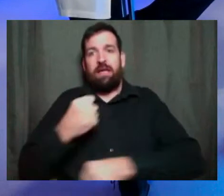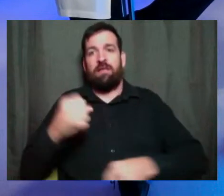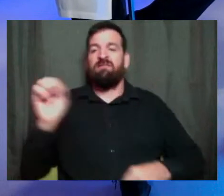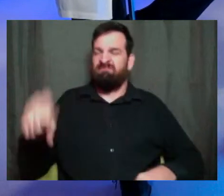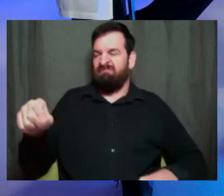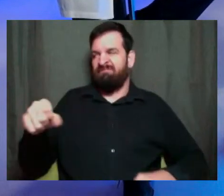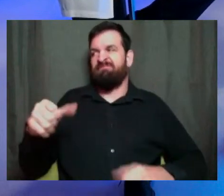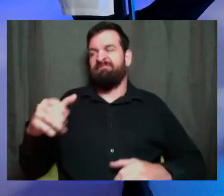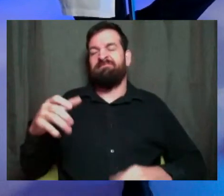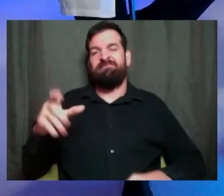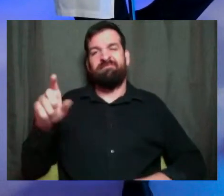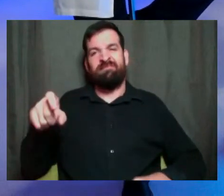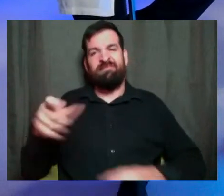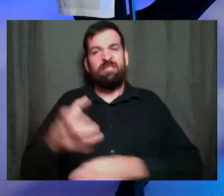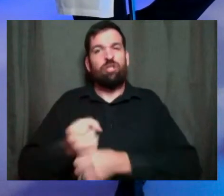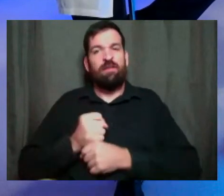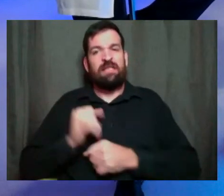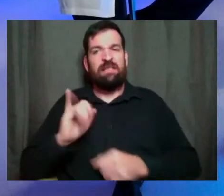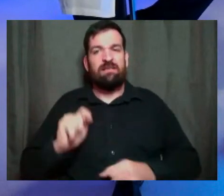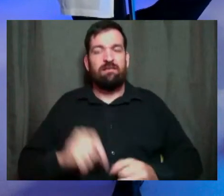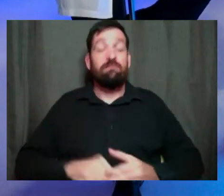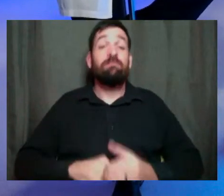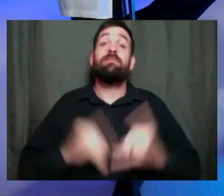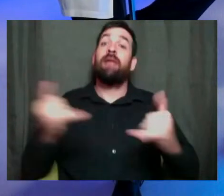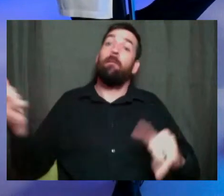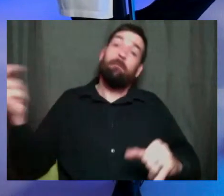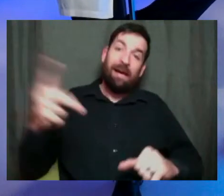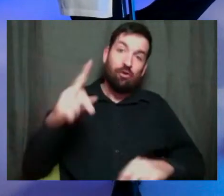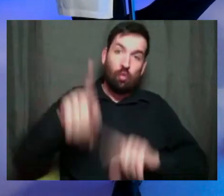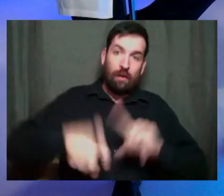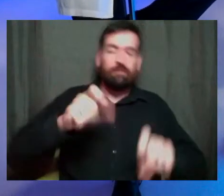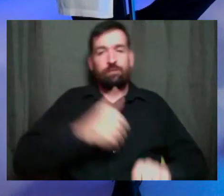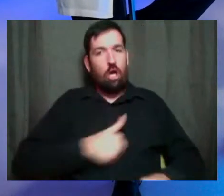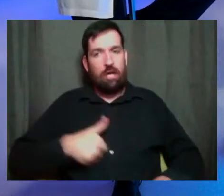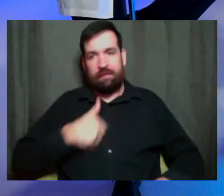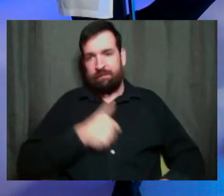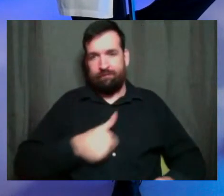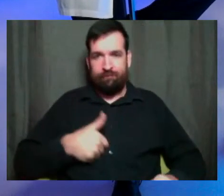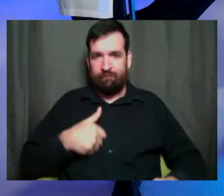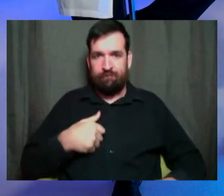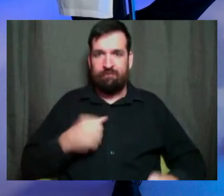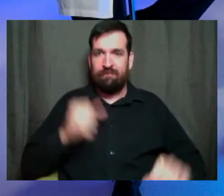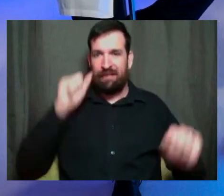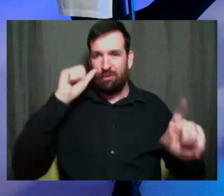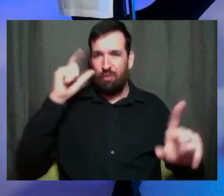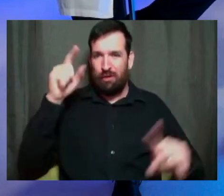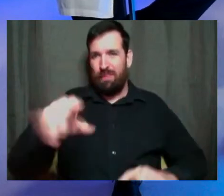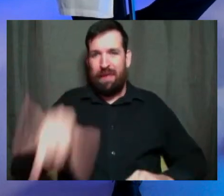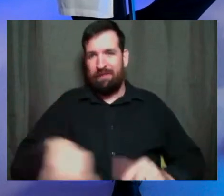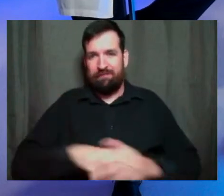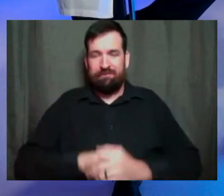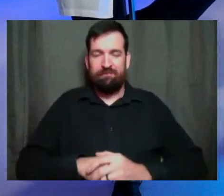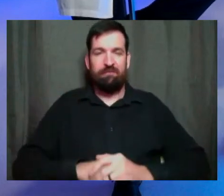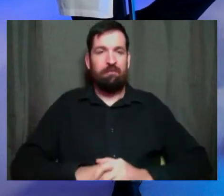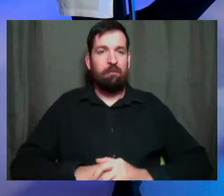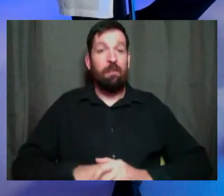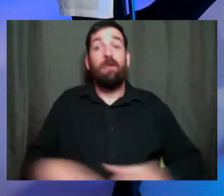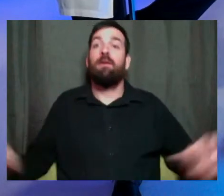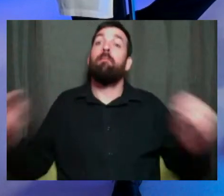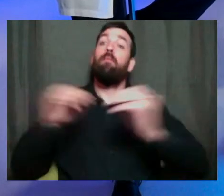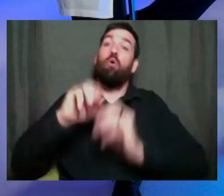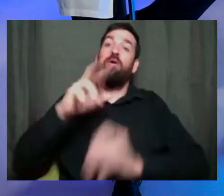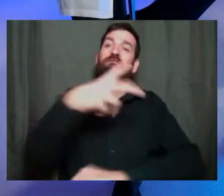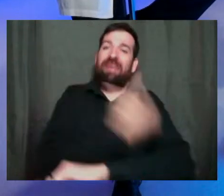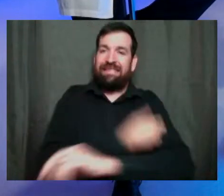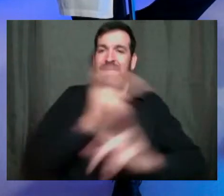the bling. Okay, now we are back to our questions. I'm sorry, we just we had to surprise you with the We had a little- vaccinated, we had more a cool vaccinated moment. people in our lives. And just to